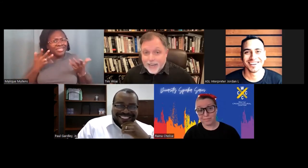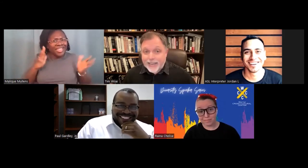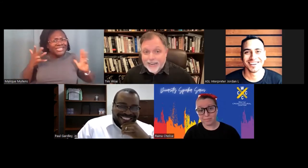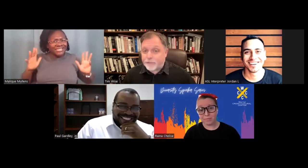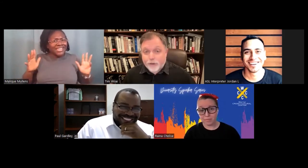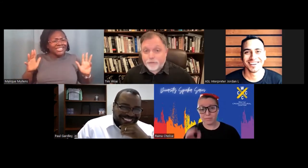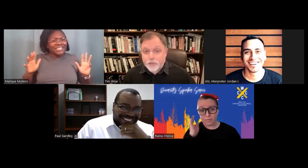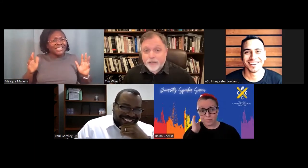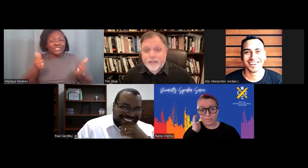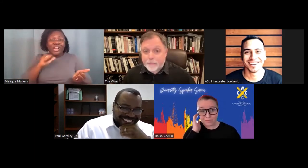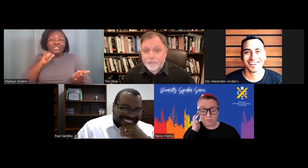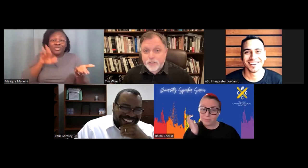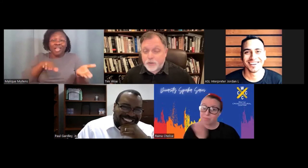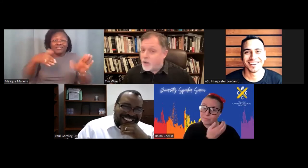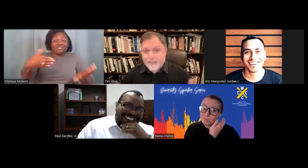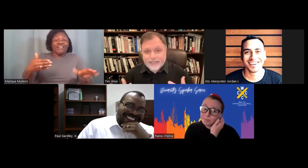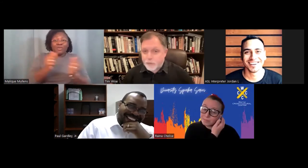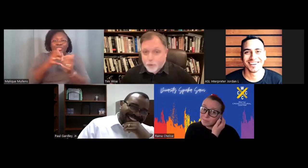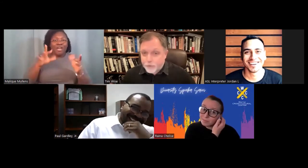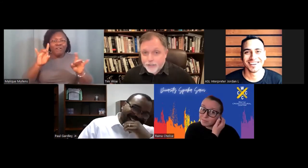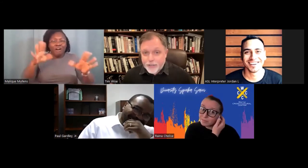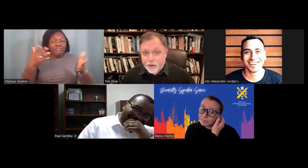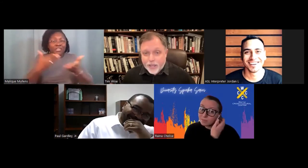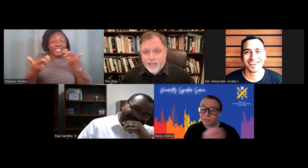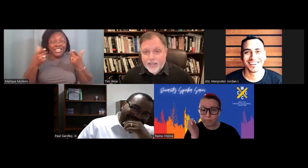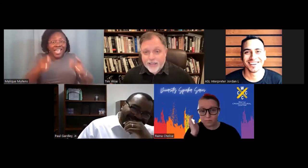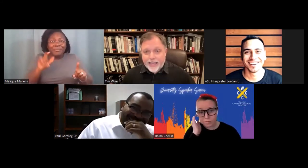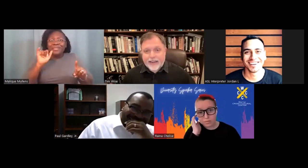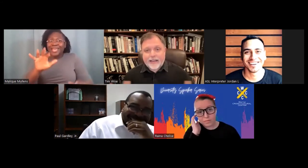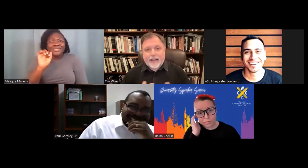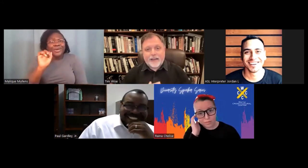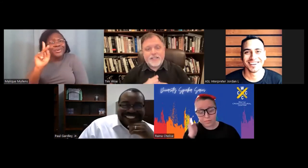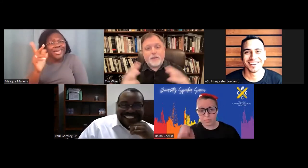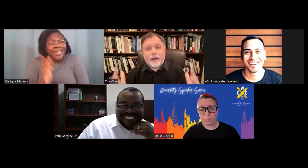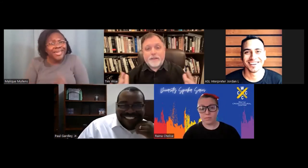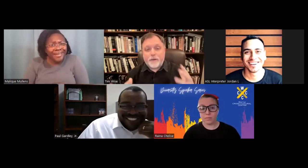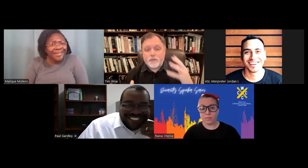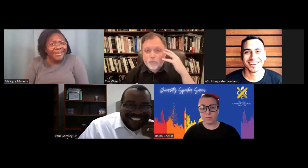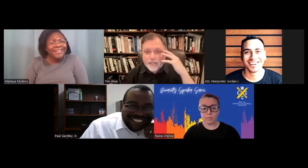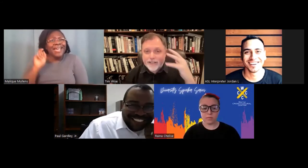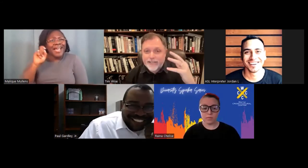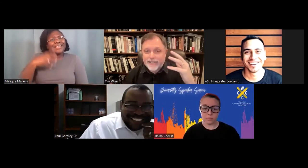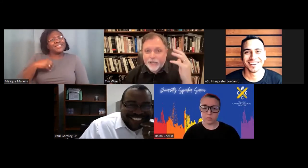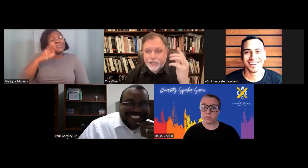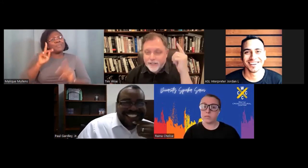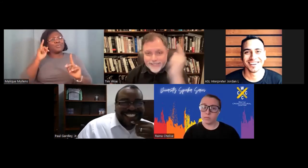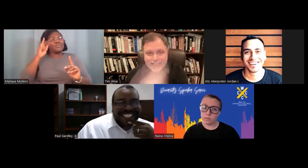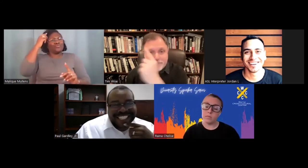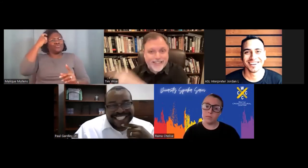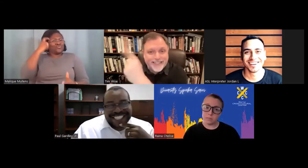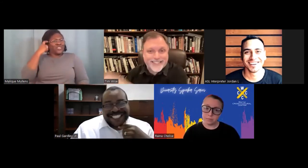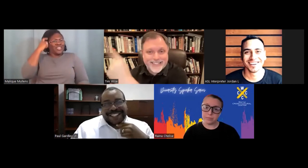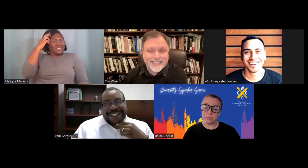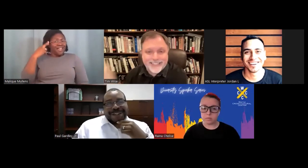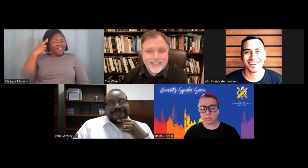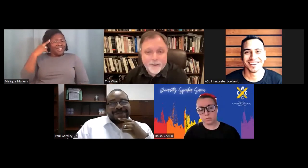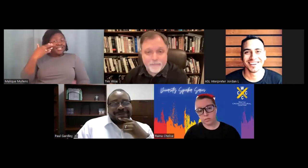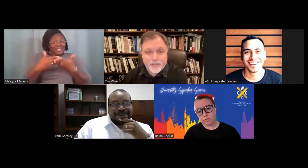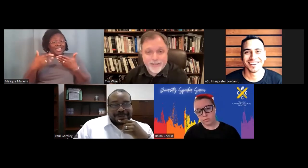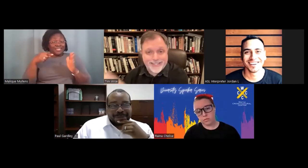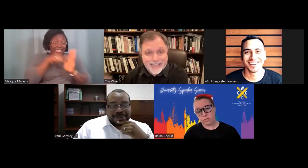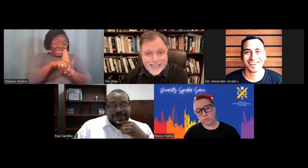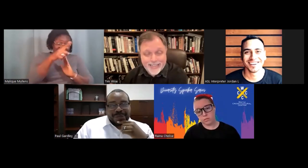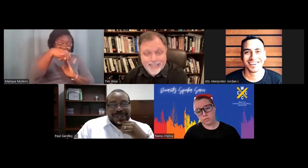to die and have awful stuff happen to you, that's perfectly okay. And I just need white folks to realize, like, the same thing that's killing